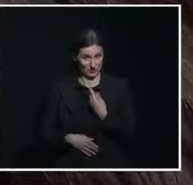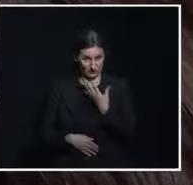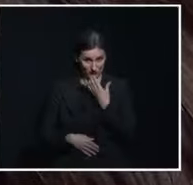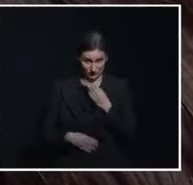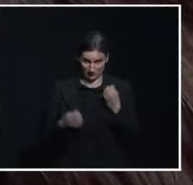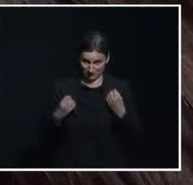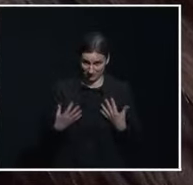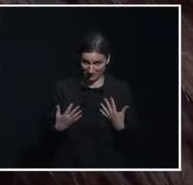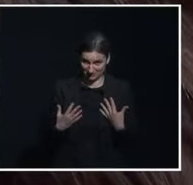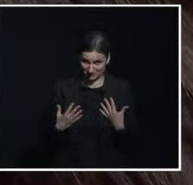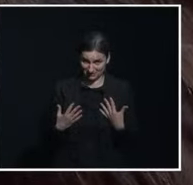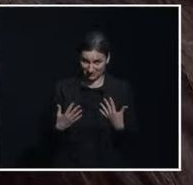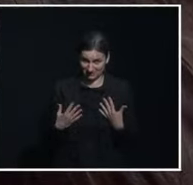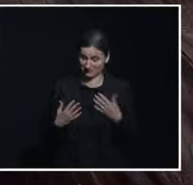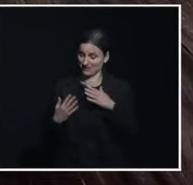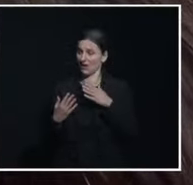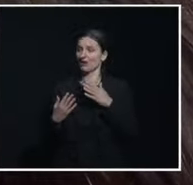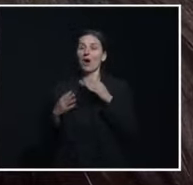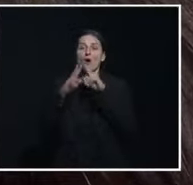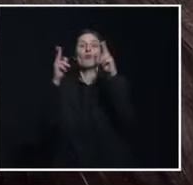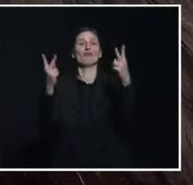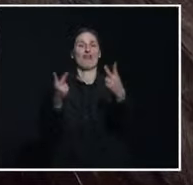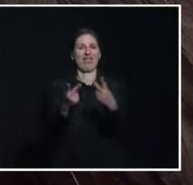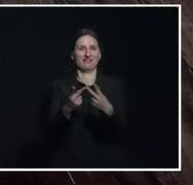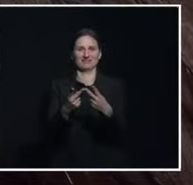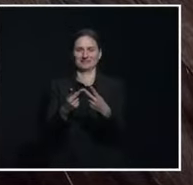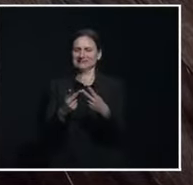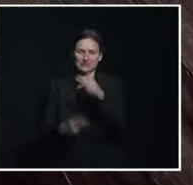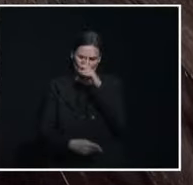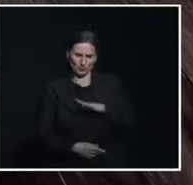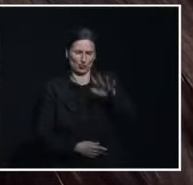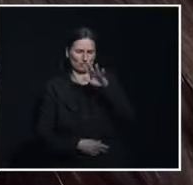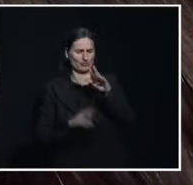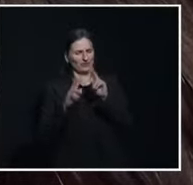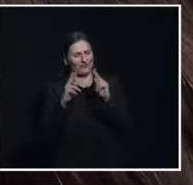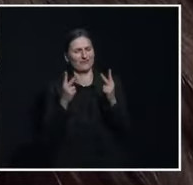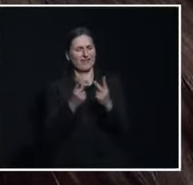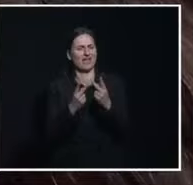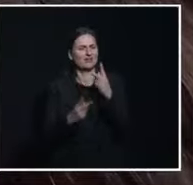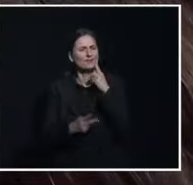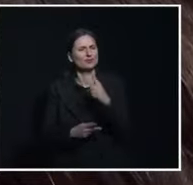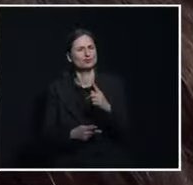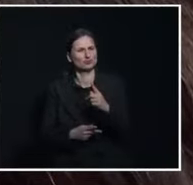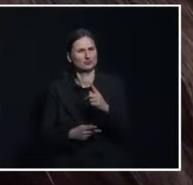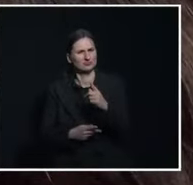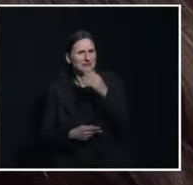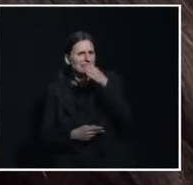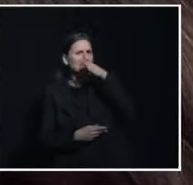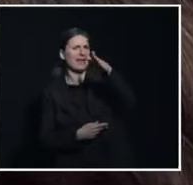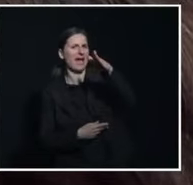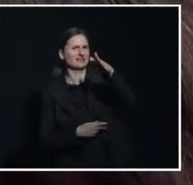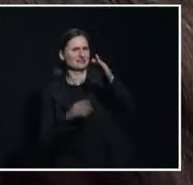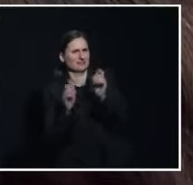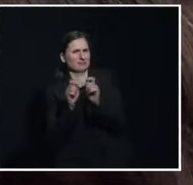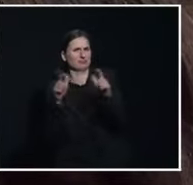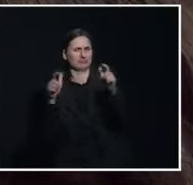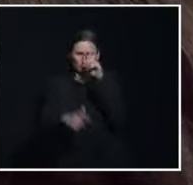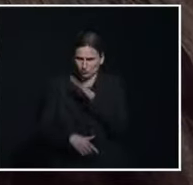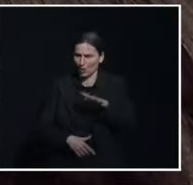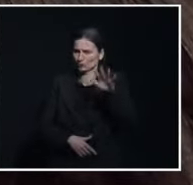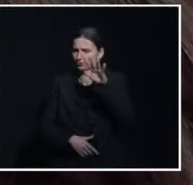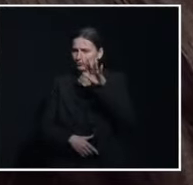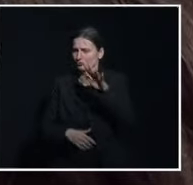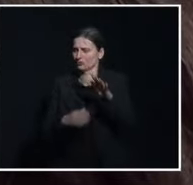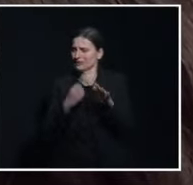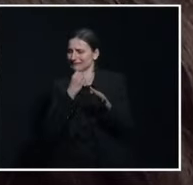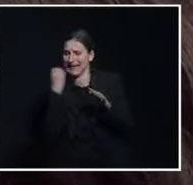to the communities here, but to anywhere in the world. We want to stop this fascism that's going on in the world, here in Germany and in